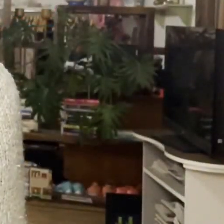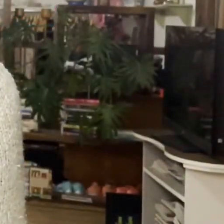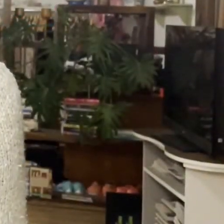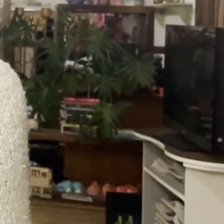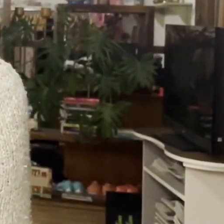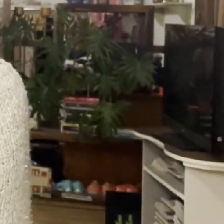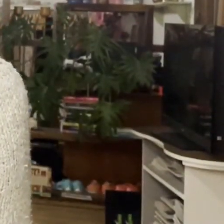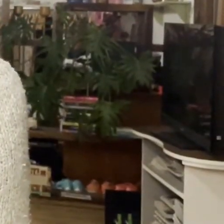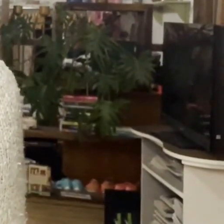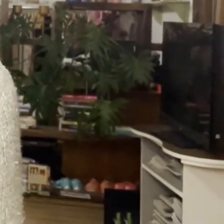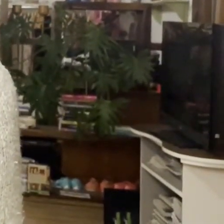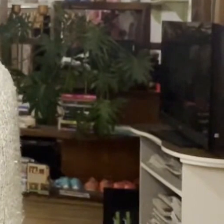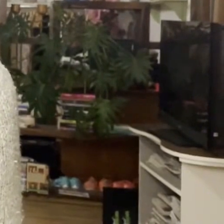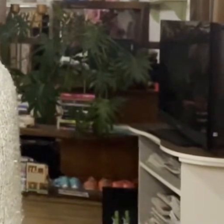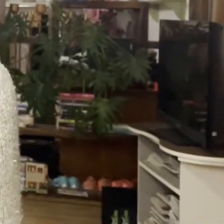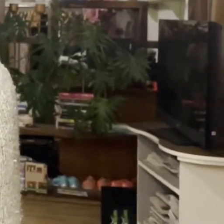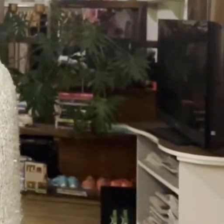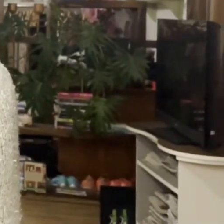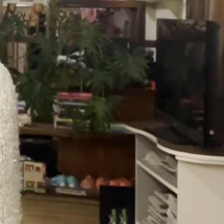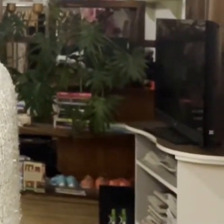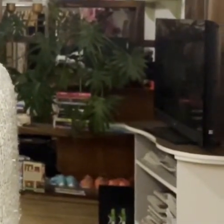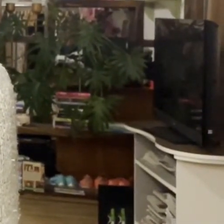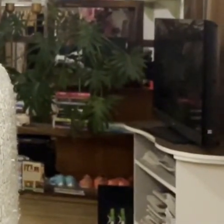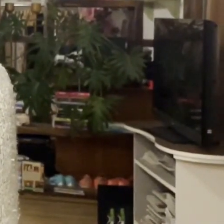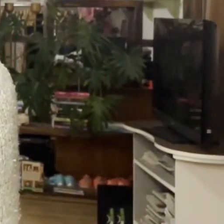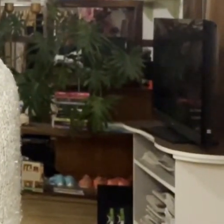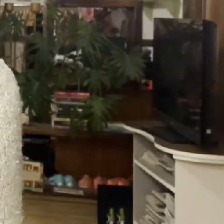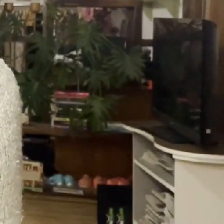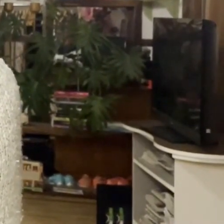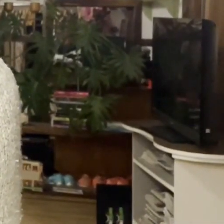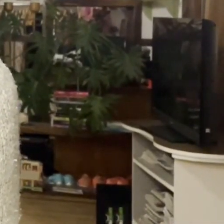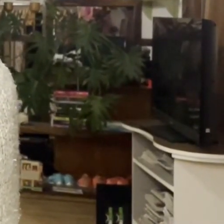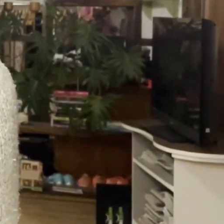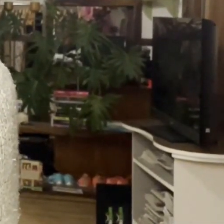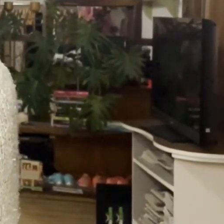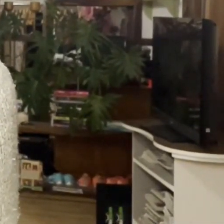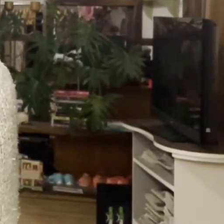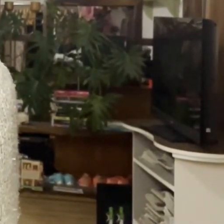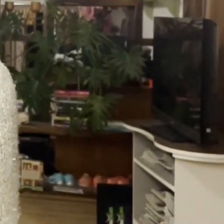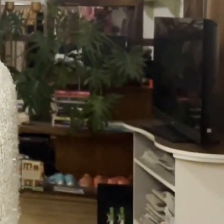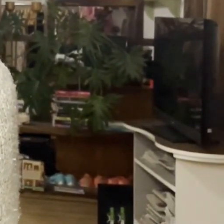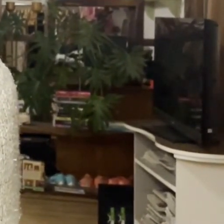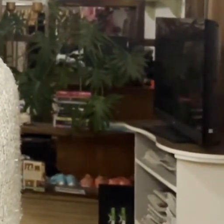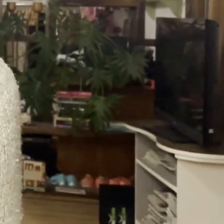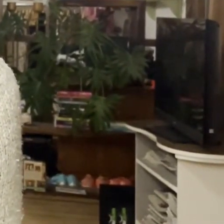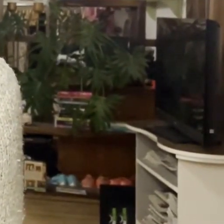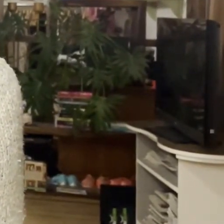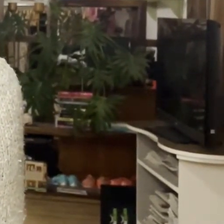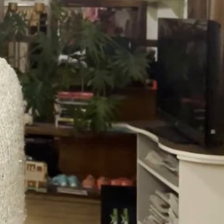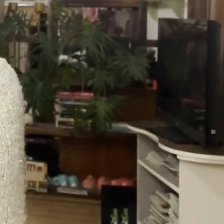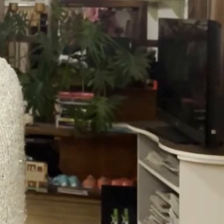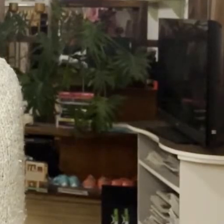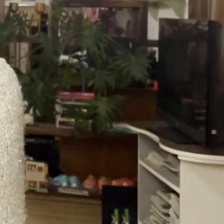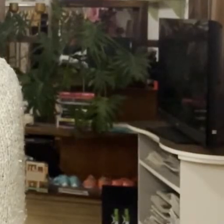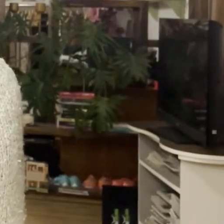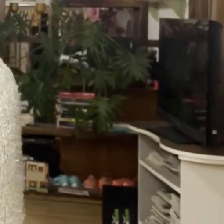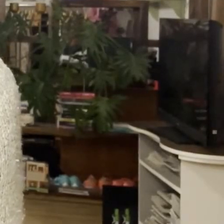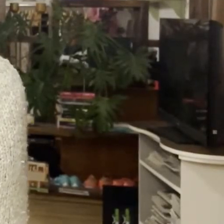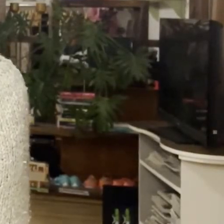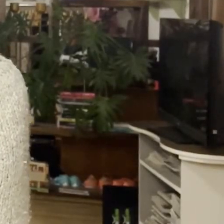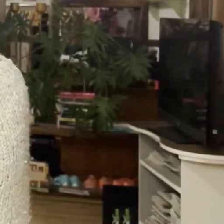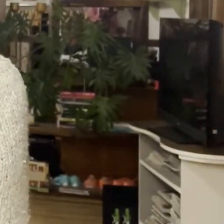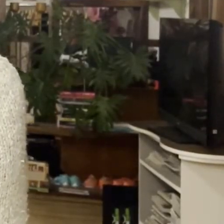Hello, I'm Grace Tame, coming to you from Nipaluna on the island of Lutruwita, reading my